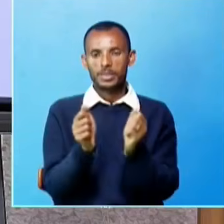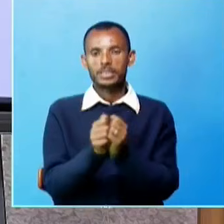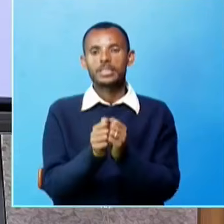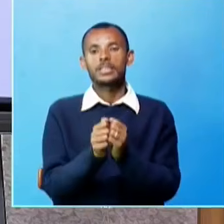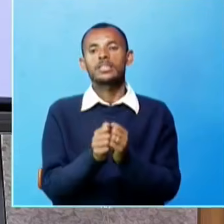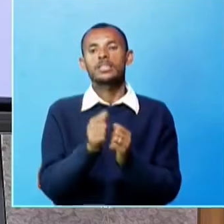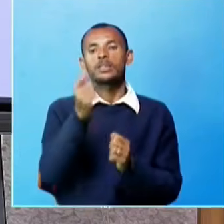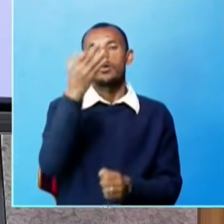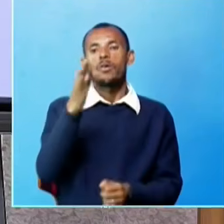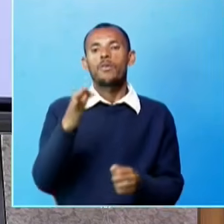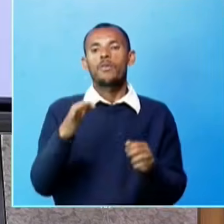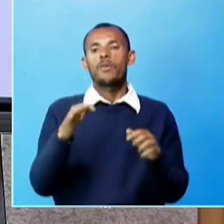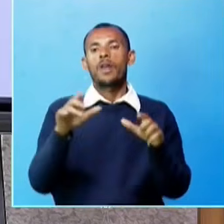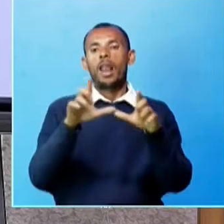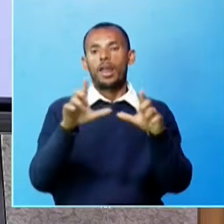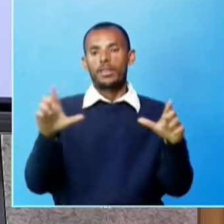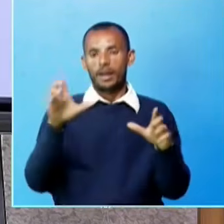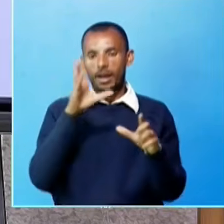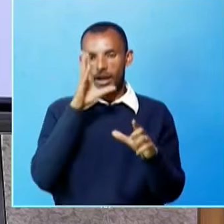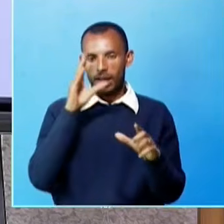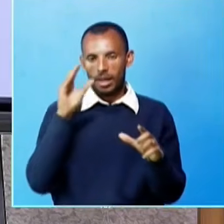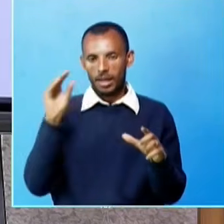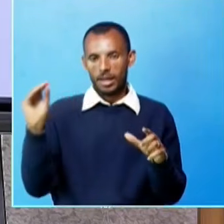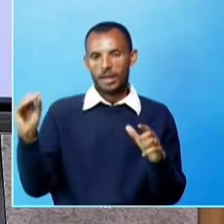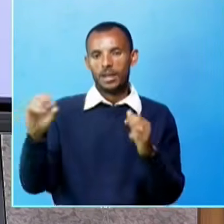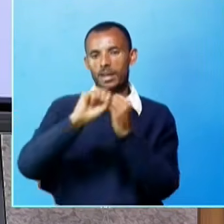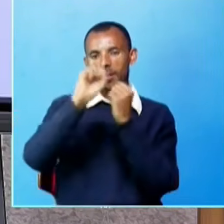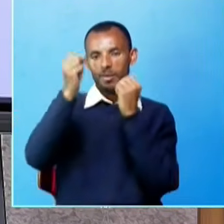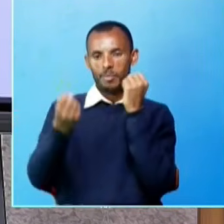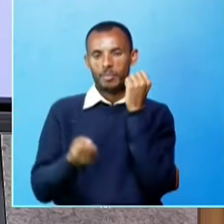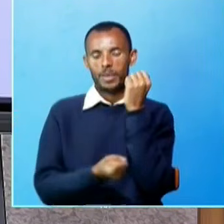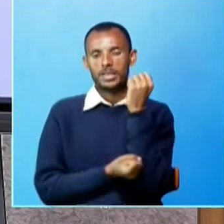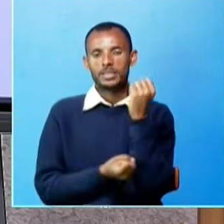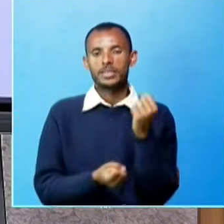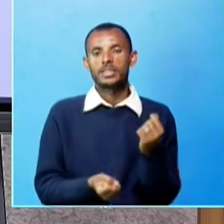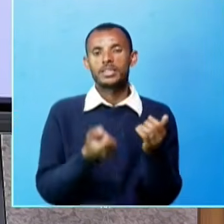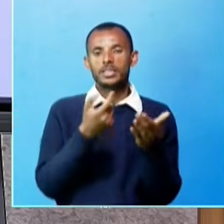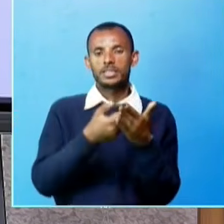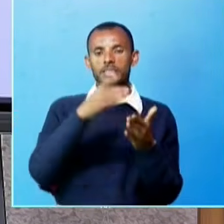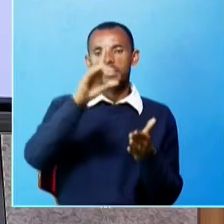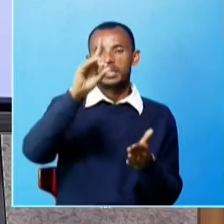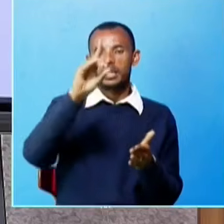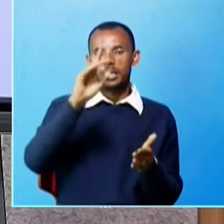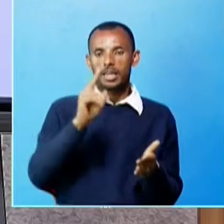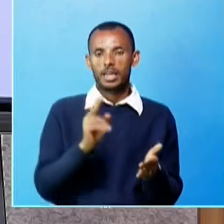of the lateral faces. So this DH,